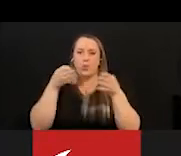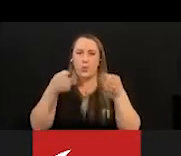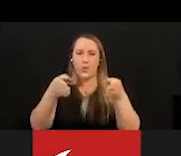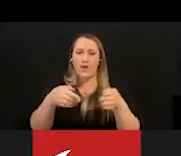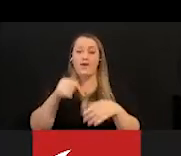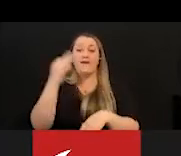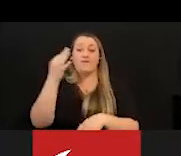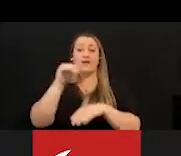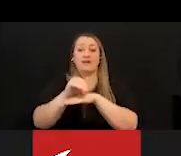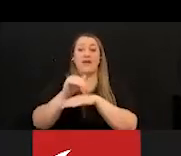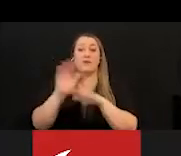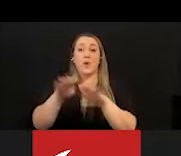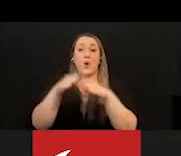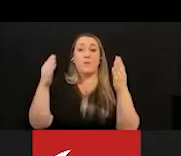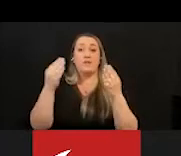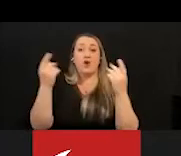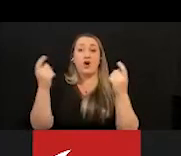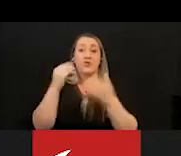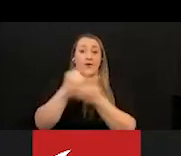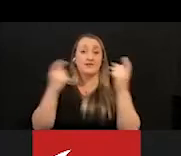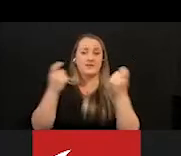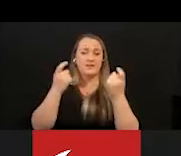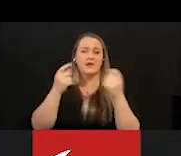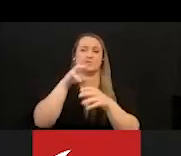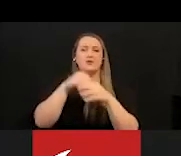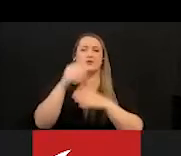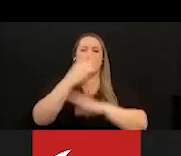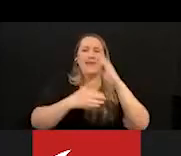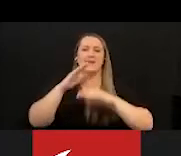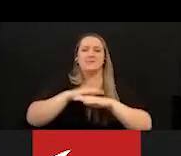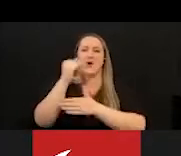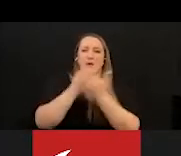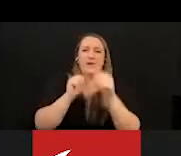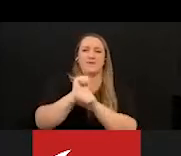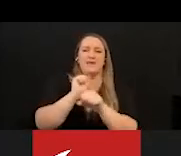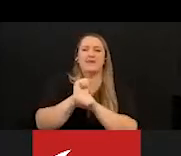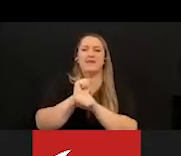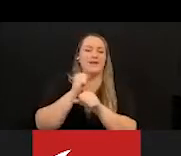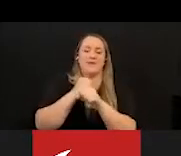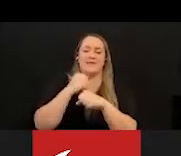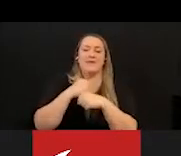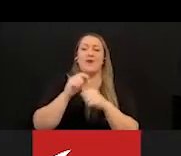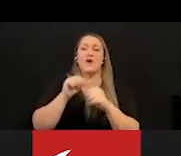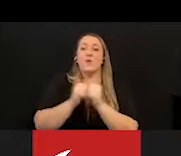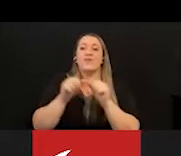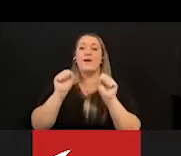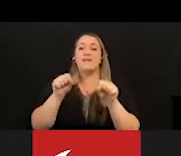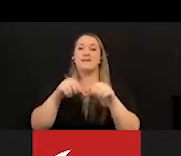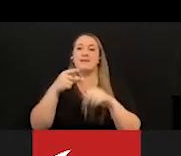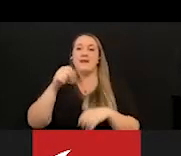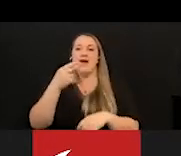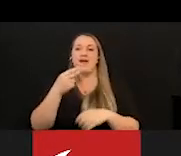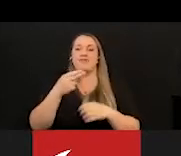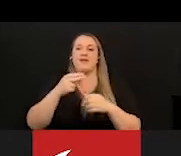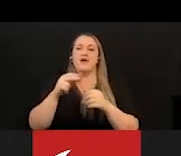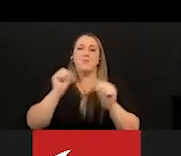opening celebration, which included hands-on art making with an Ability Path artist, performances, a specialty cocktail